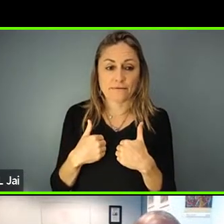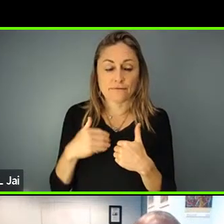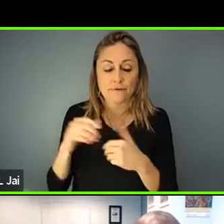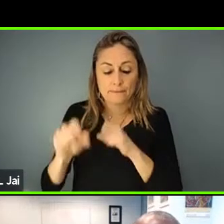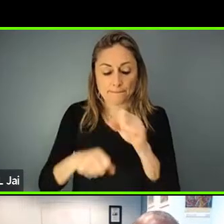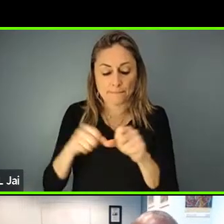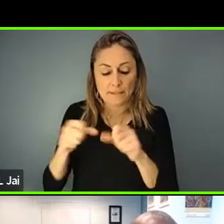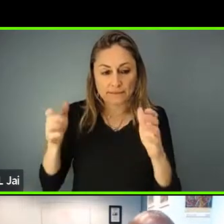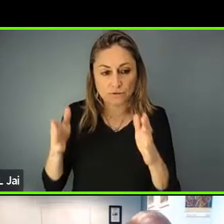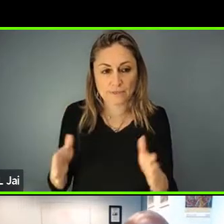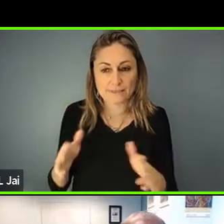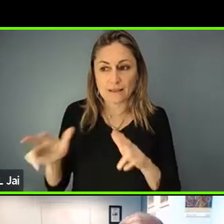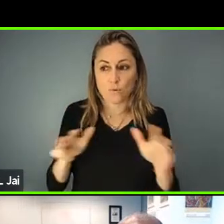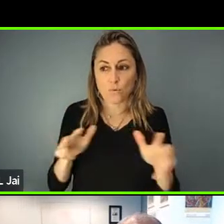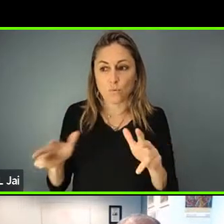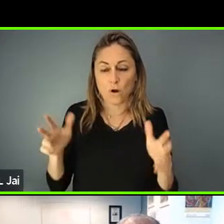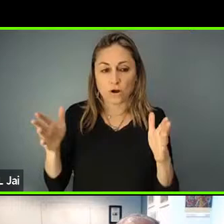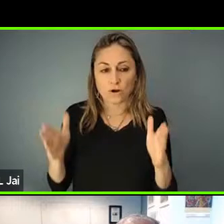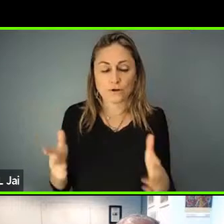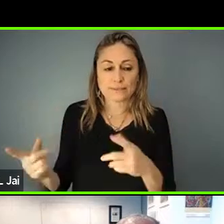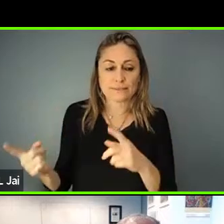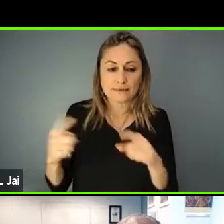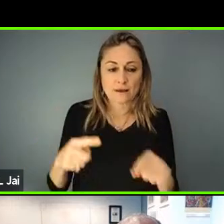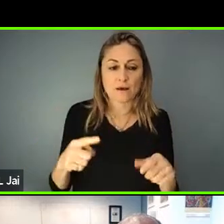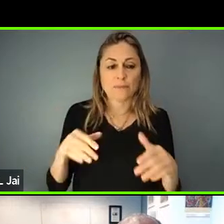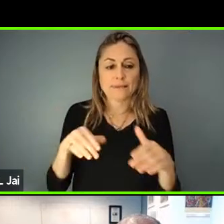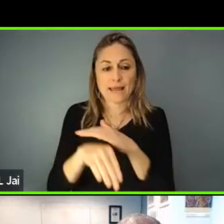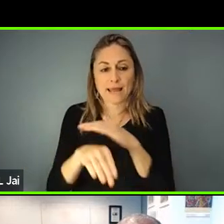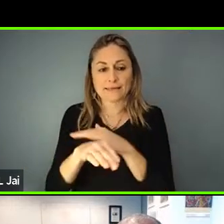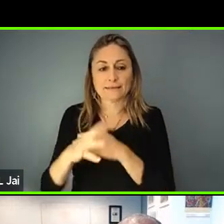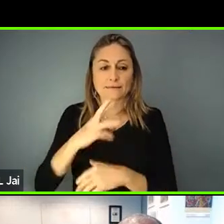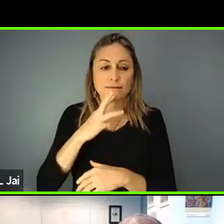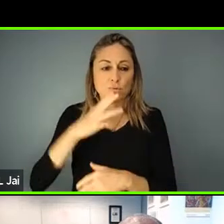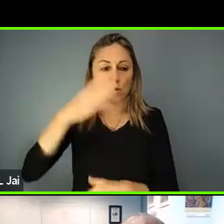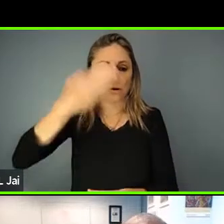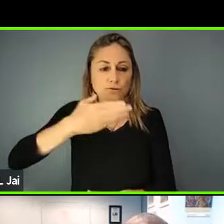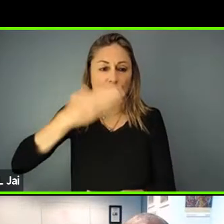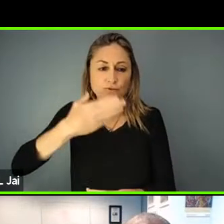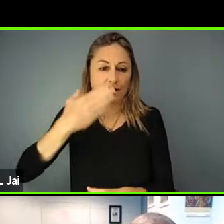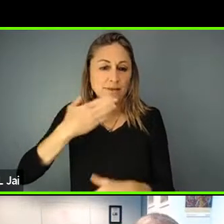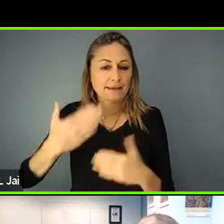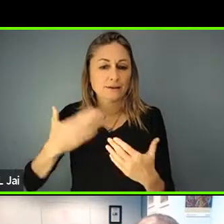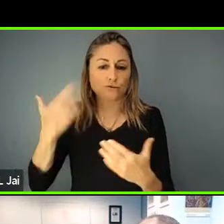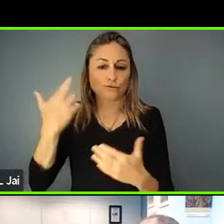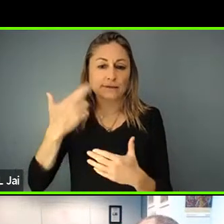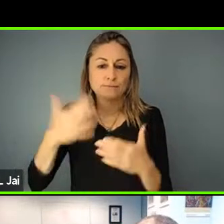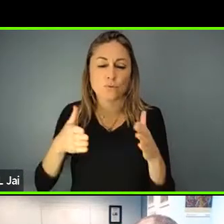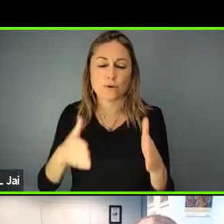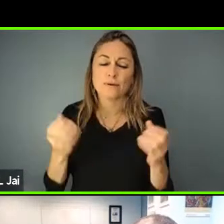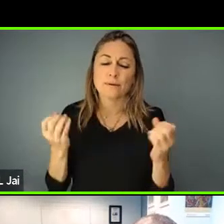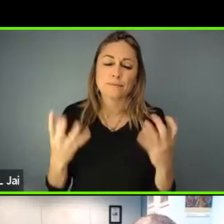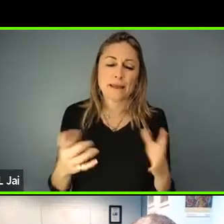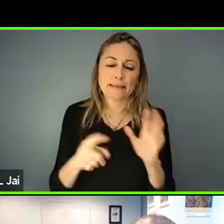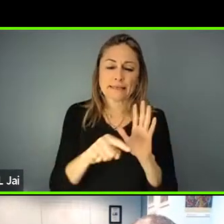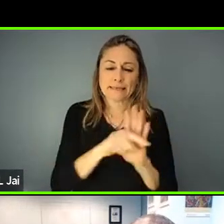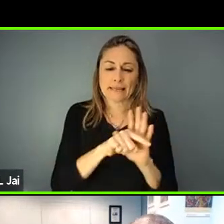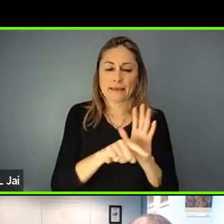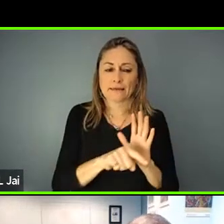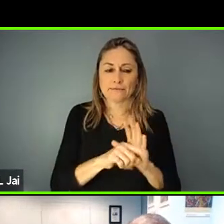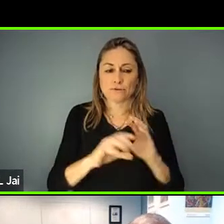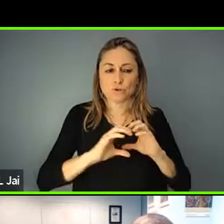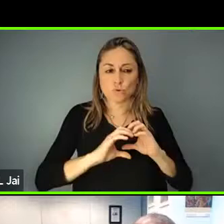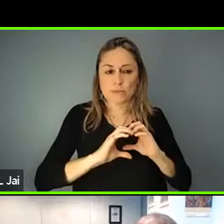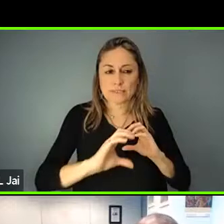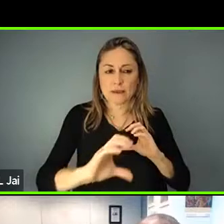bicyclists and walkers come and access the waterfront in a reasonable way. So there are a lot of drawbacks to a